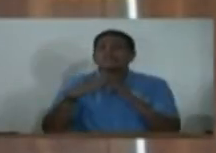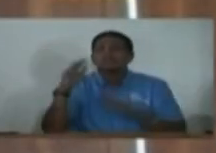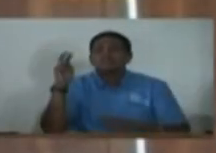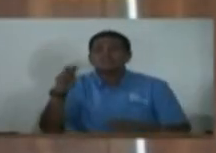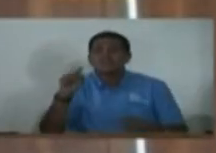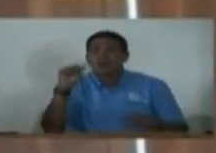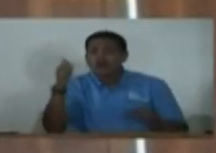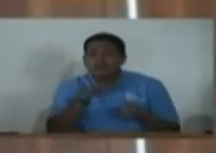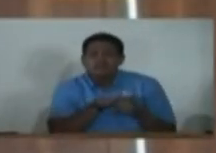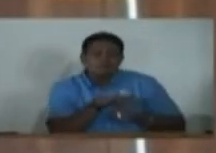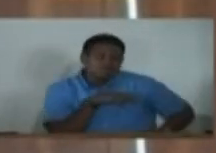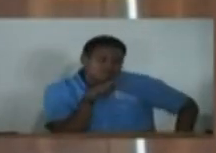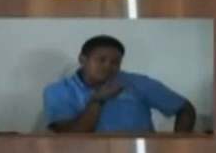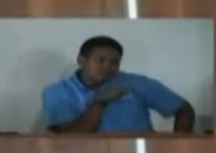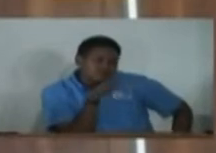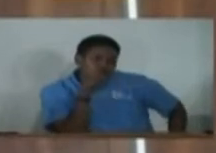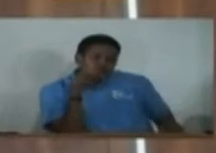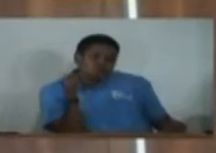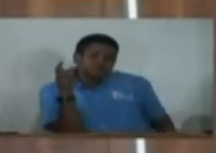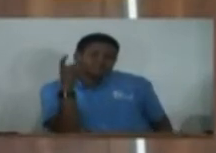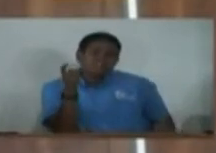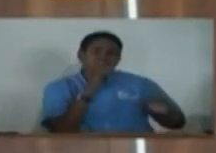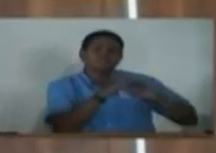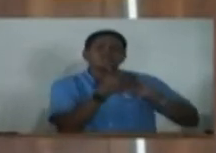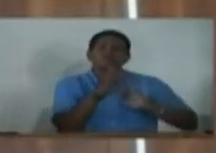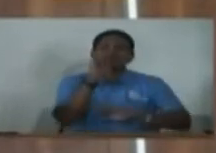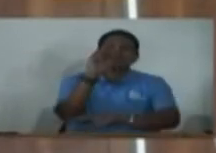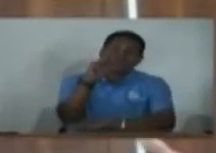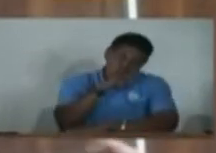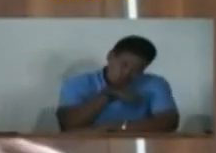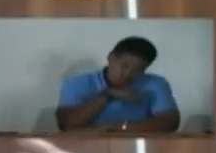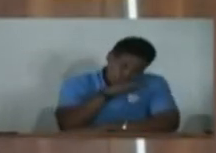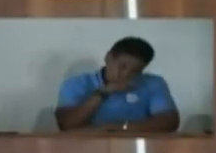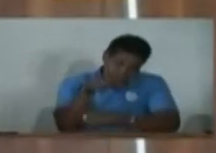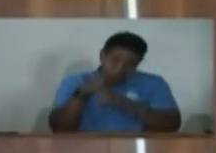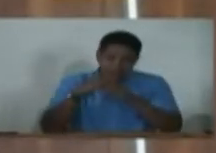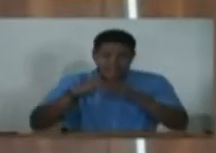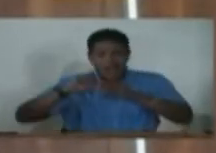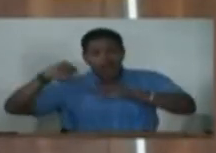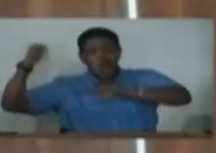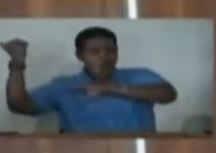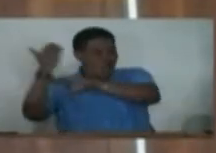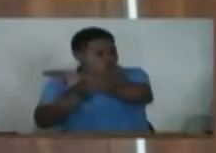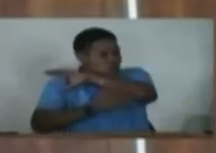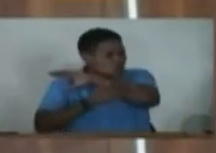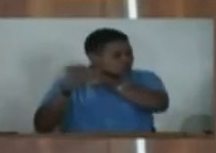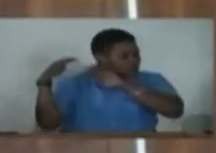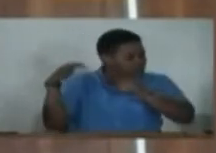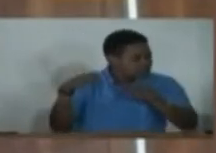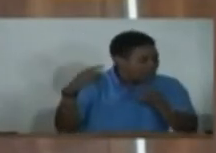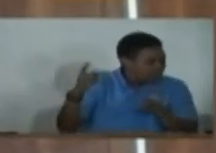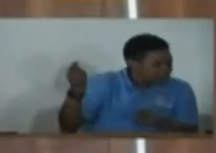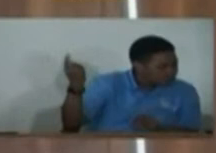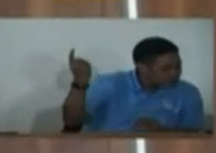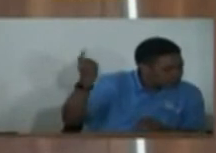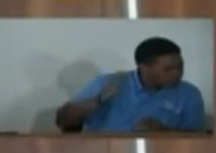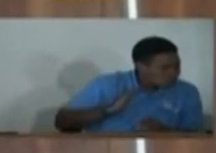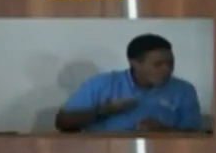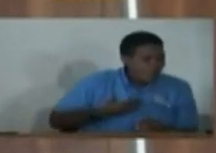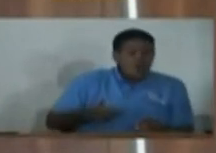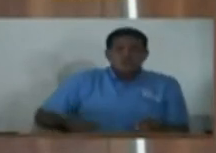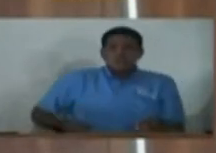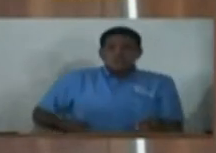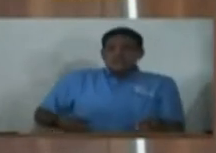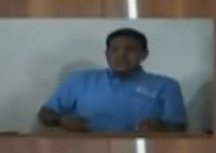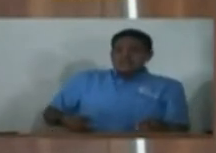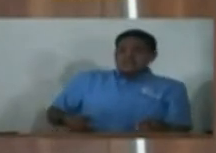in other jurisdictions and we see Jamaican jerk made in another country, it does something to our belly button